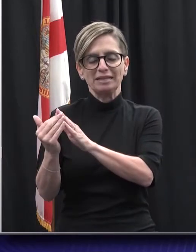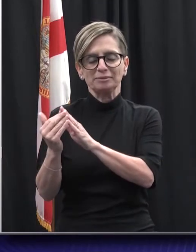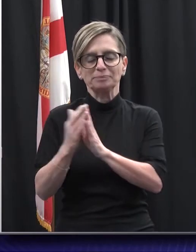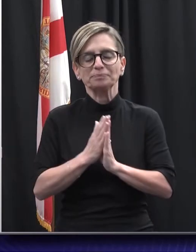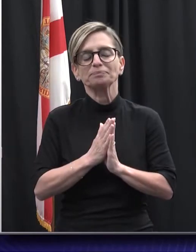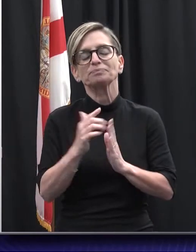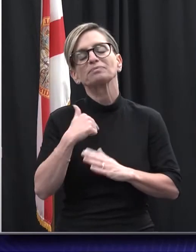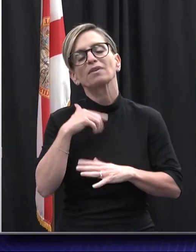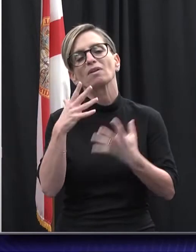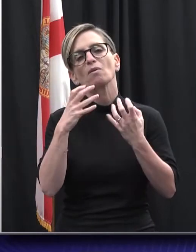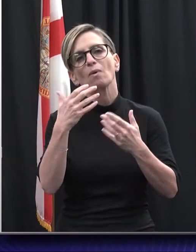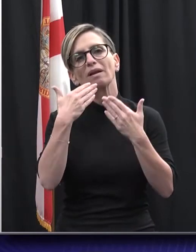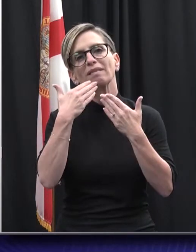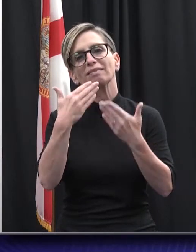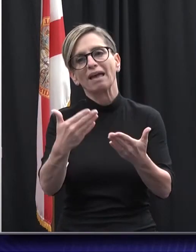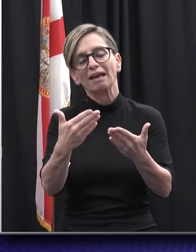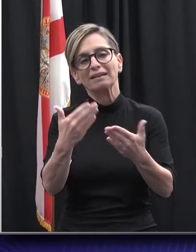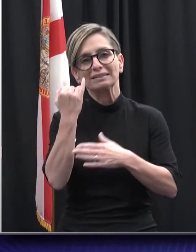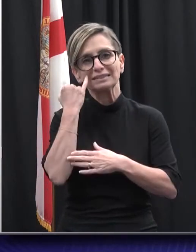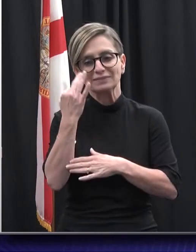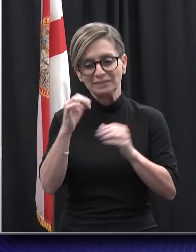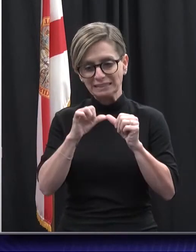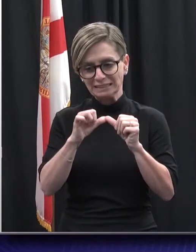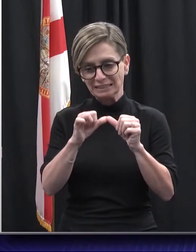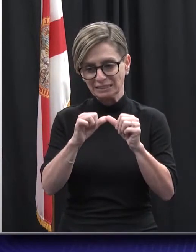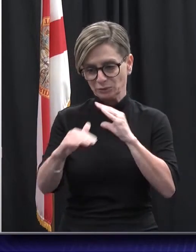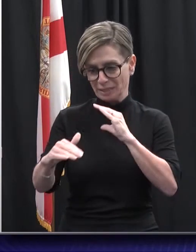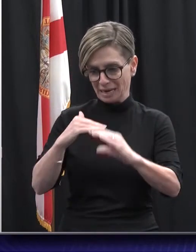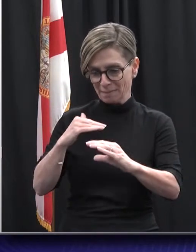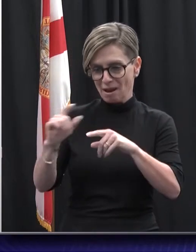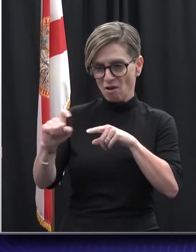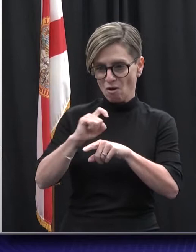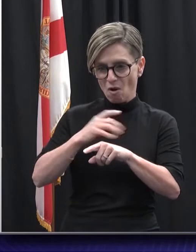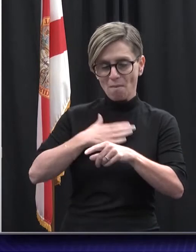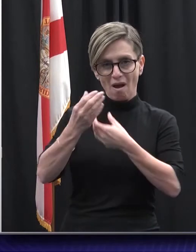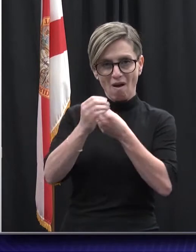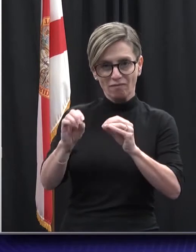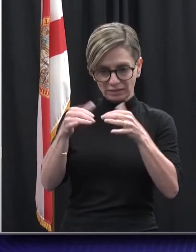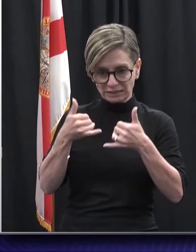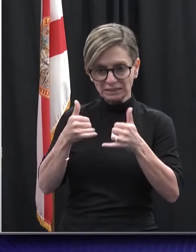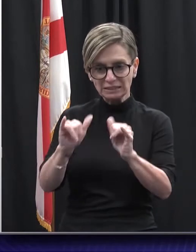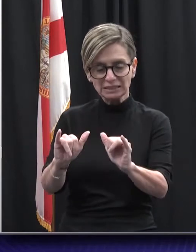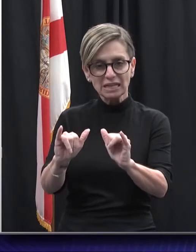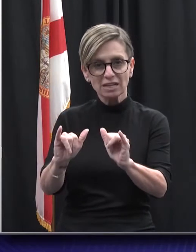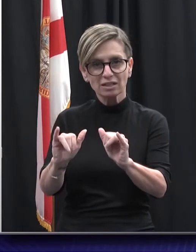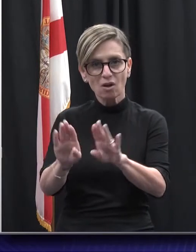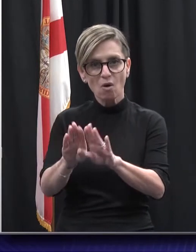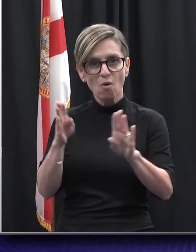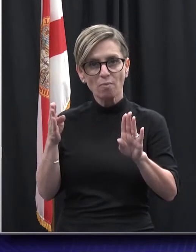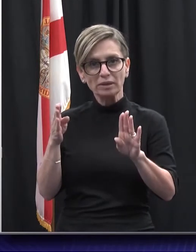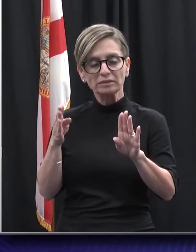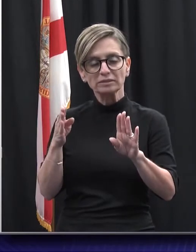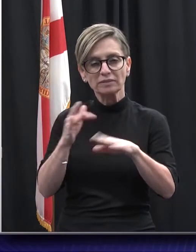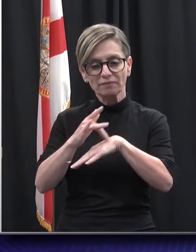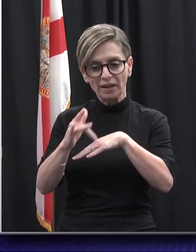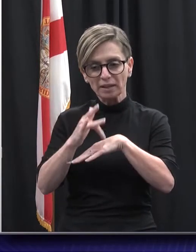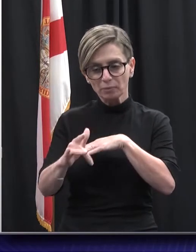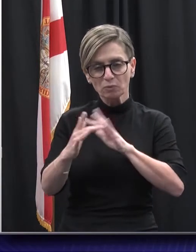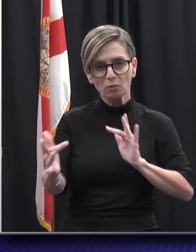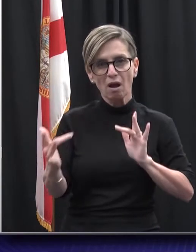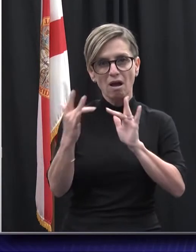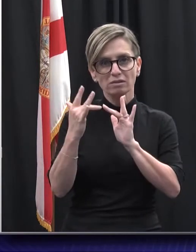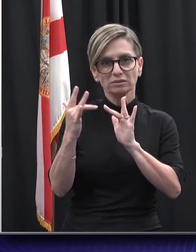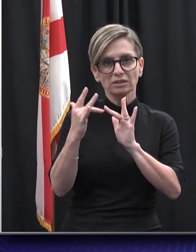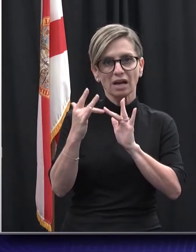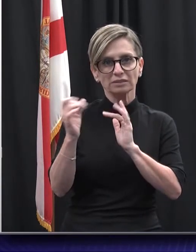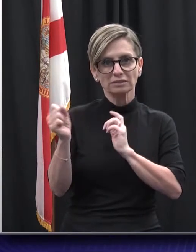to thank those of you that continue to email my office and call. My office remains open. I appreciate it when you call. I appreciate the